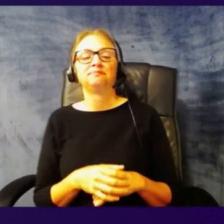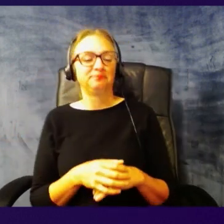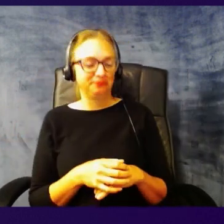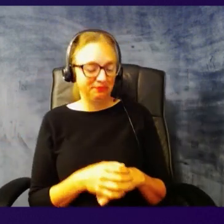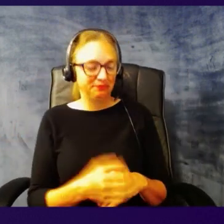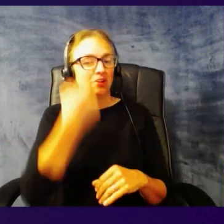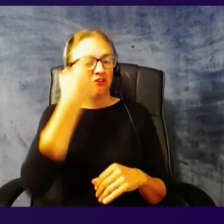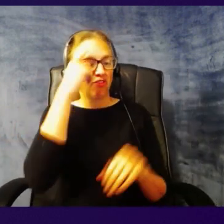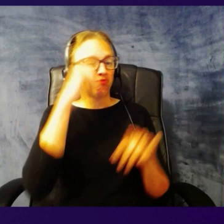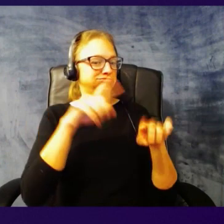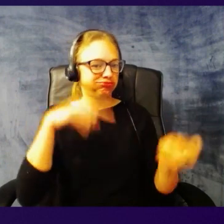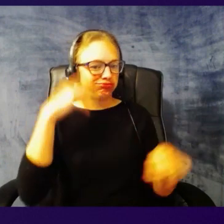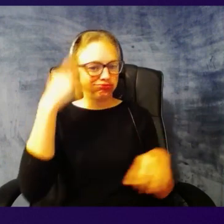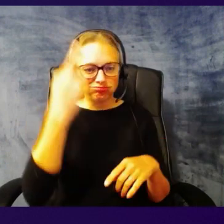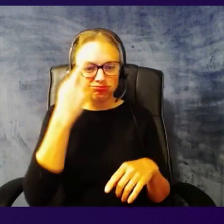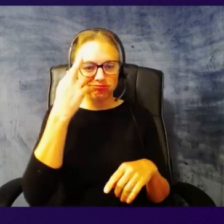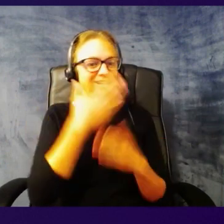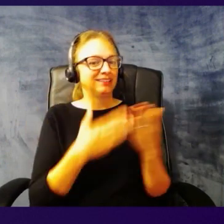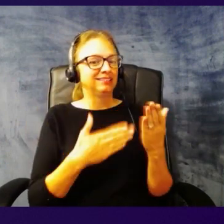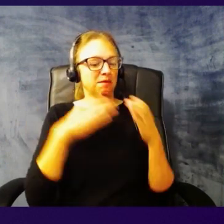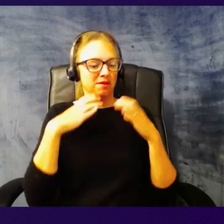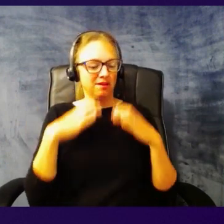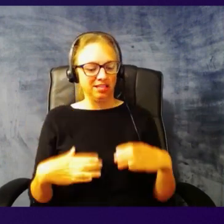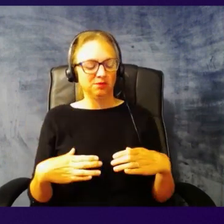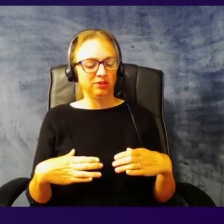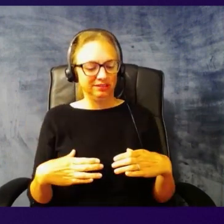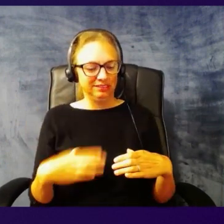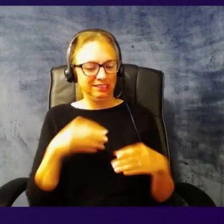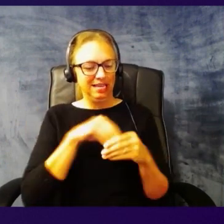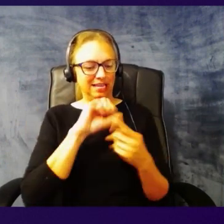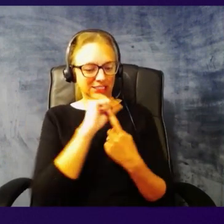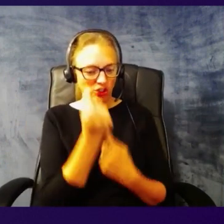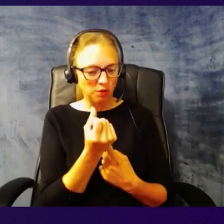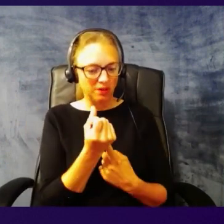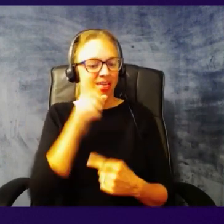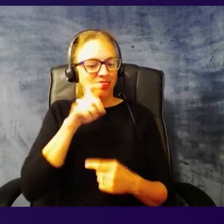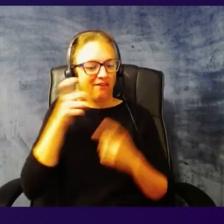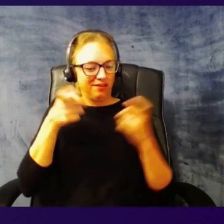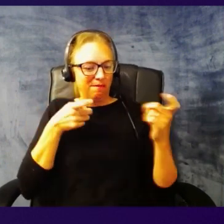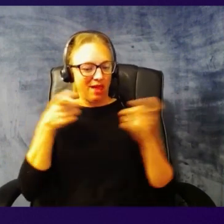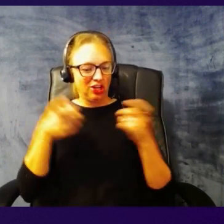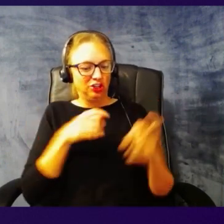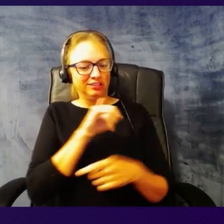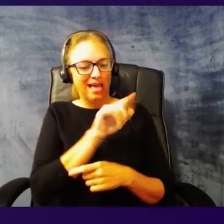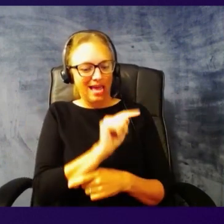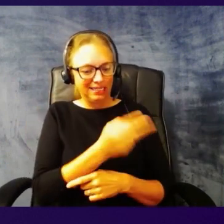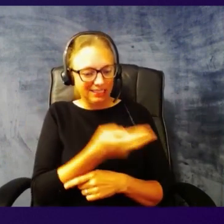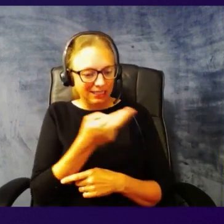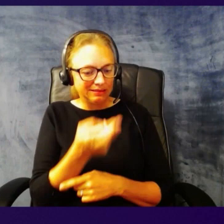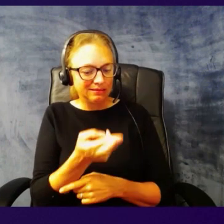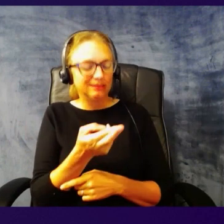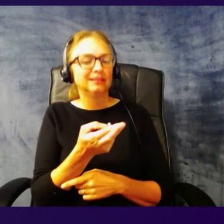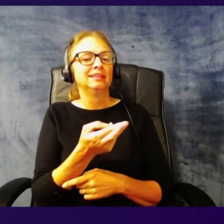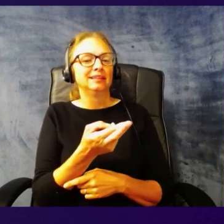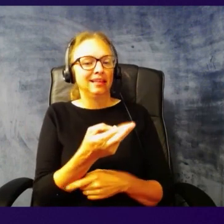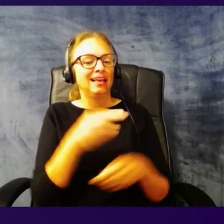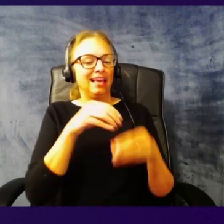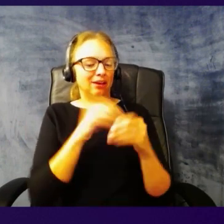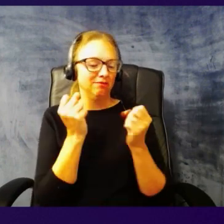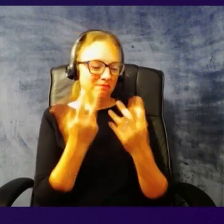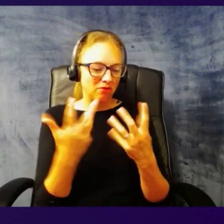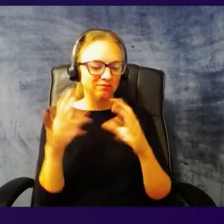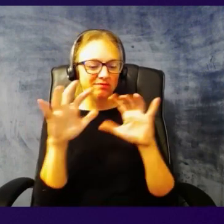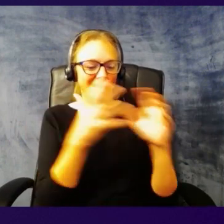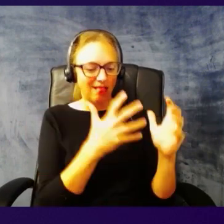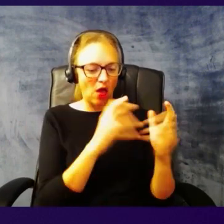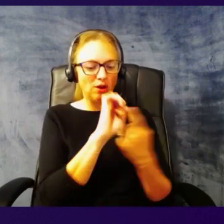variety of reasons, some customers end up in a situation where they need to manage their IT resources in a multi-cloud environment.